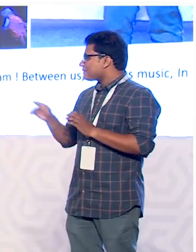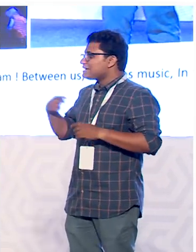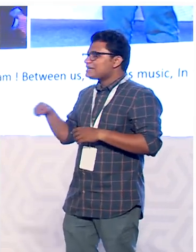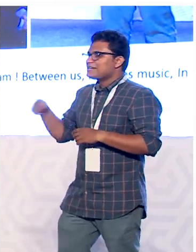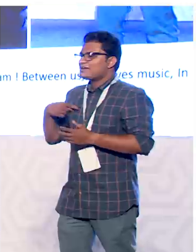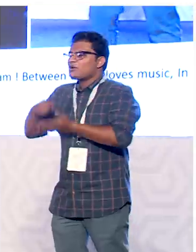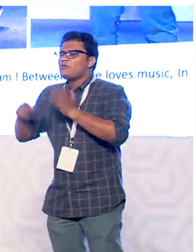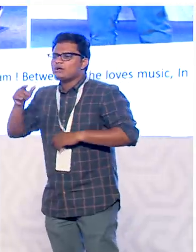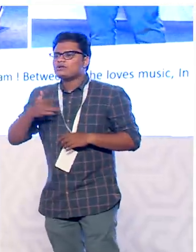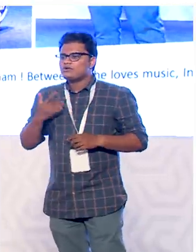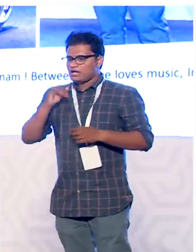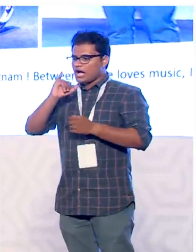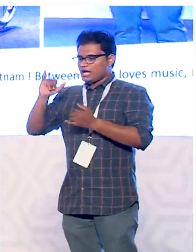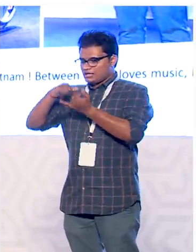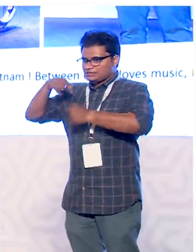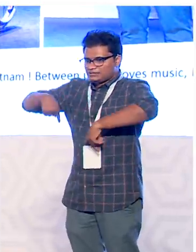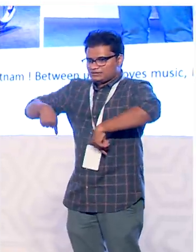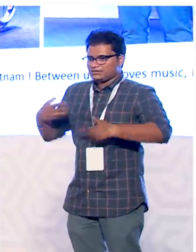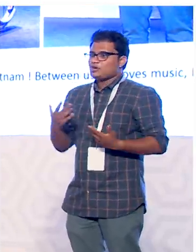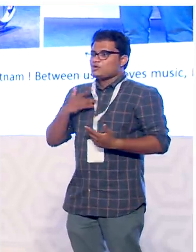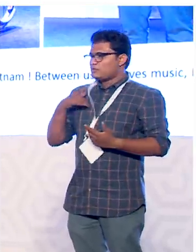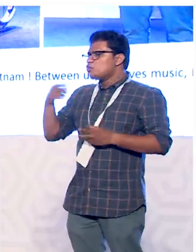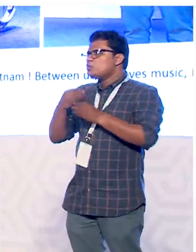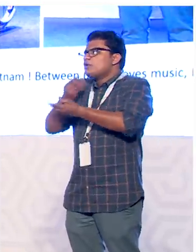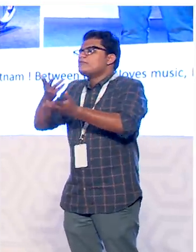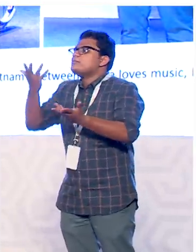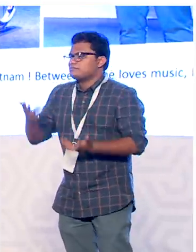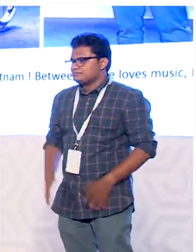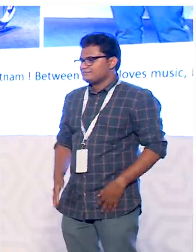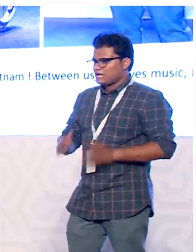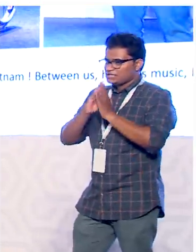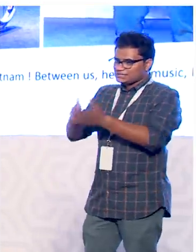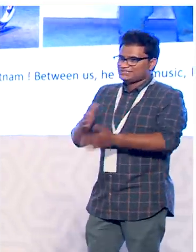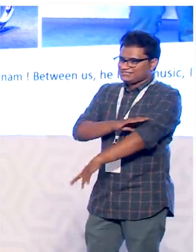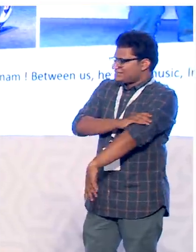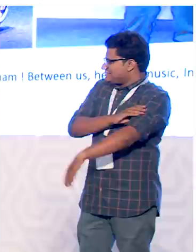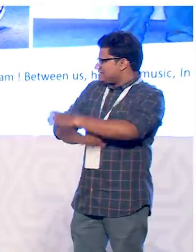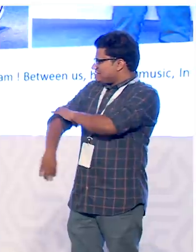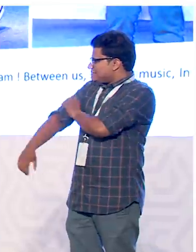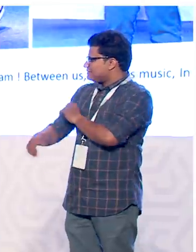what do you feel about IIS? What is that one message you want to give us all?